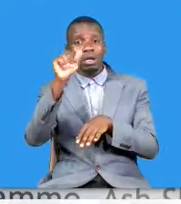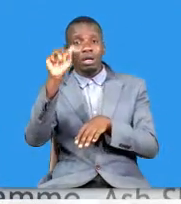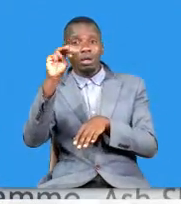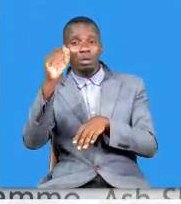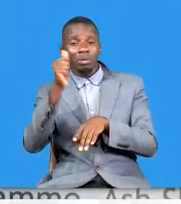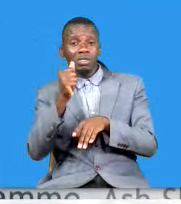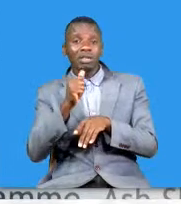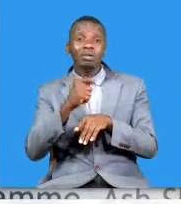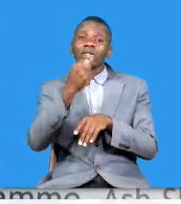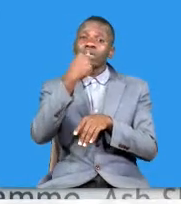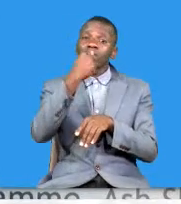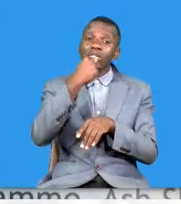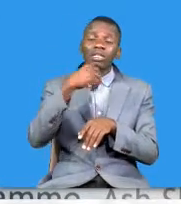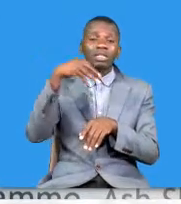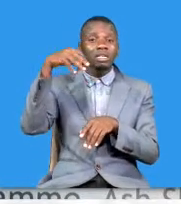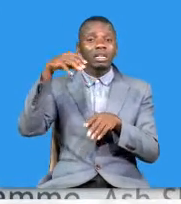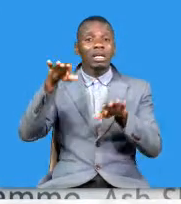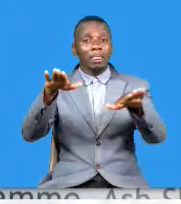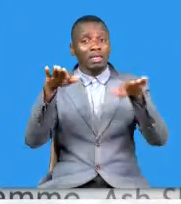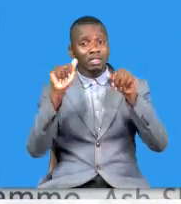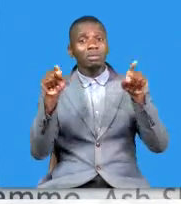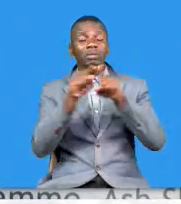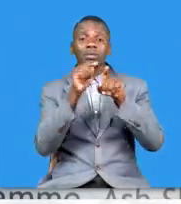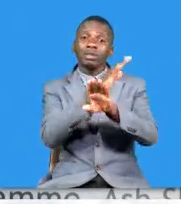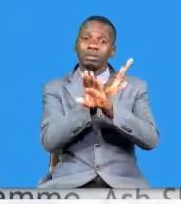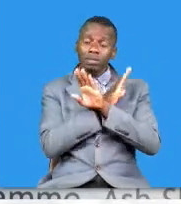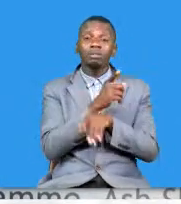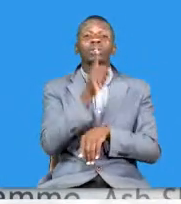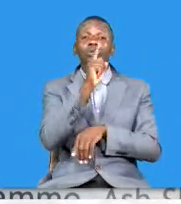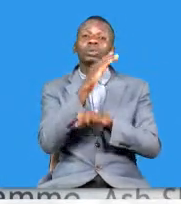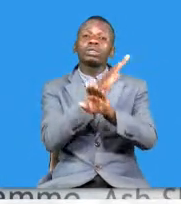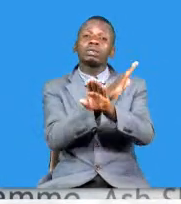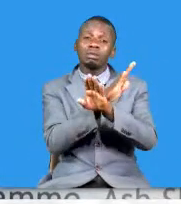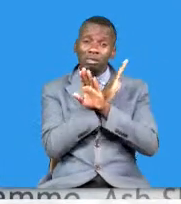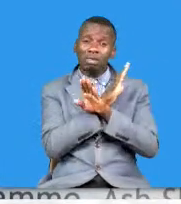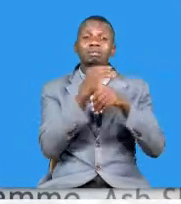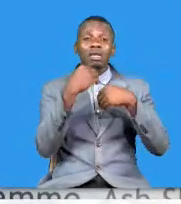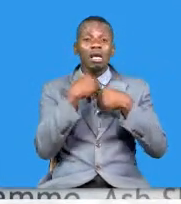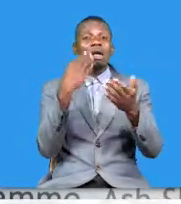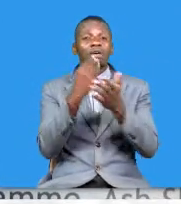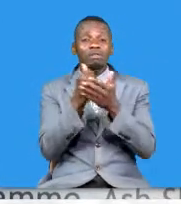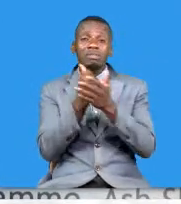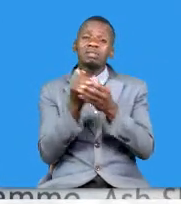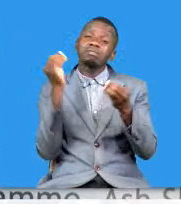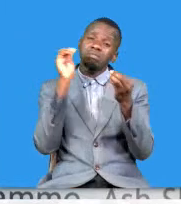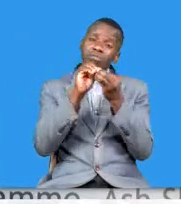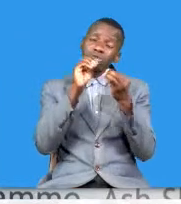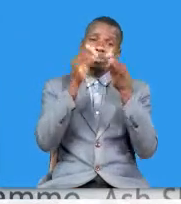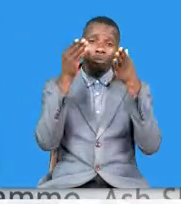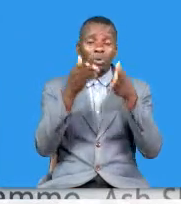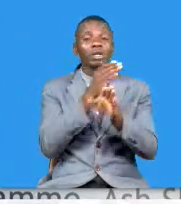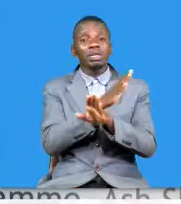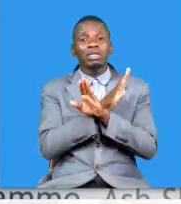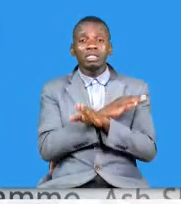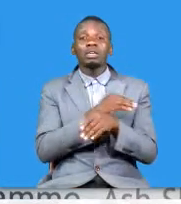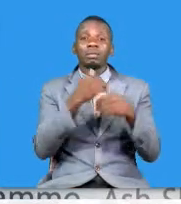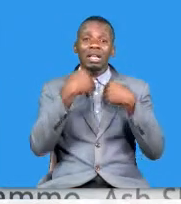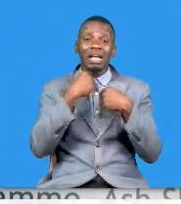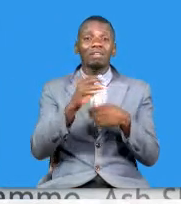Zambia. And Zambia receives the largest financial part of our support, $7.5